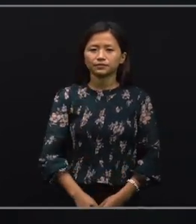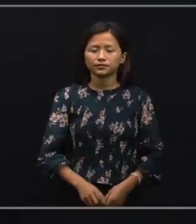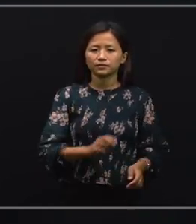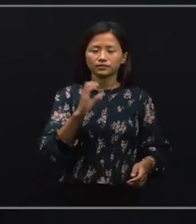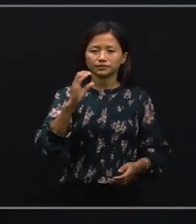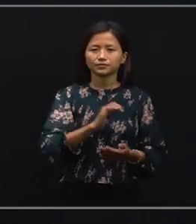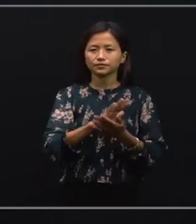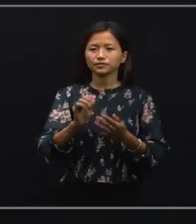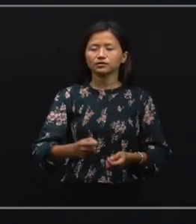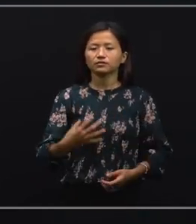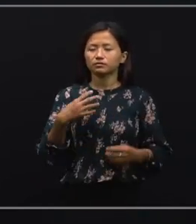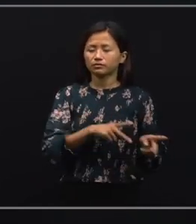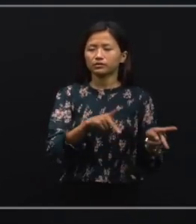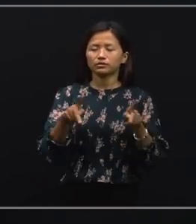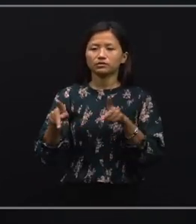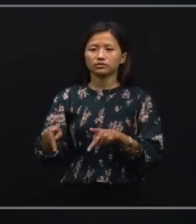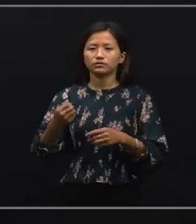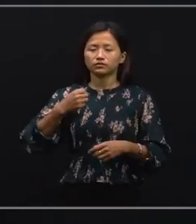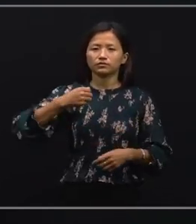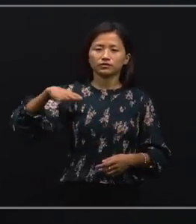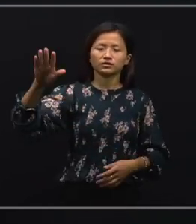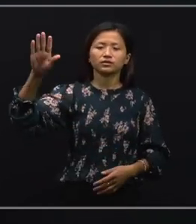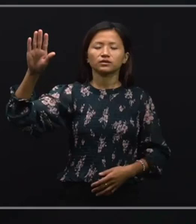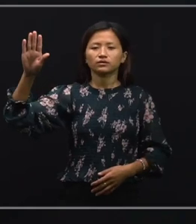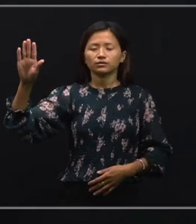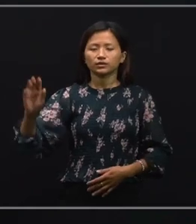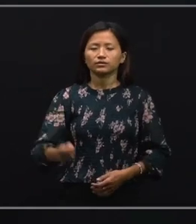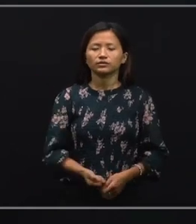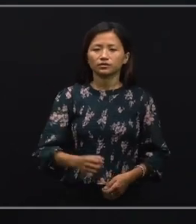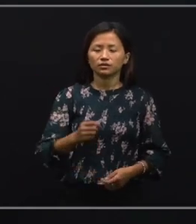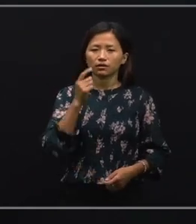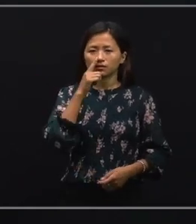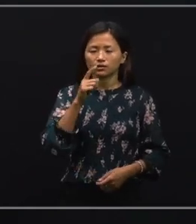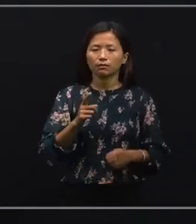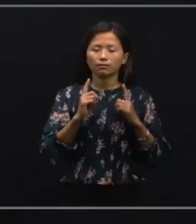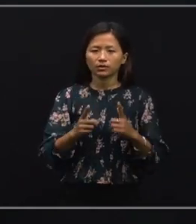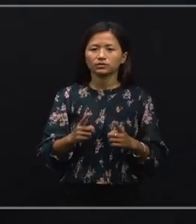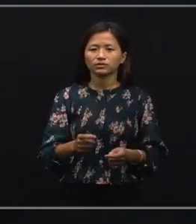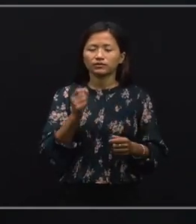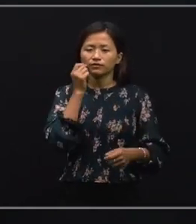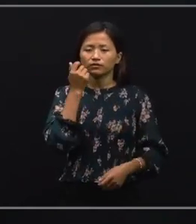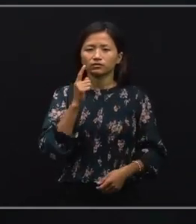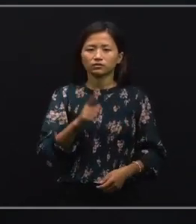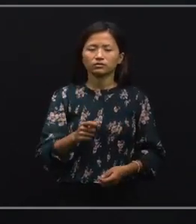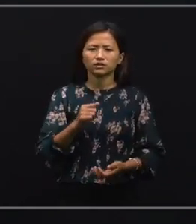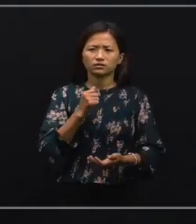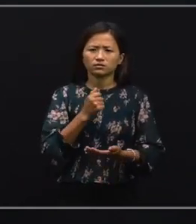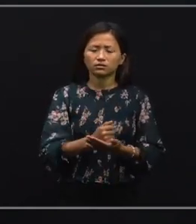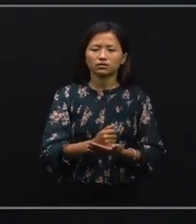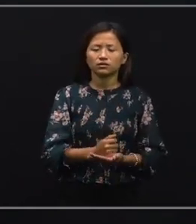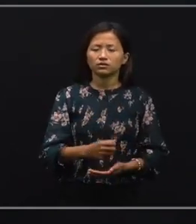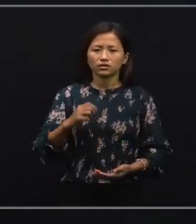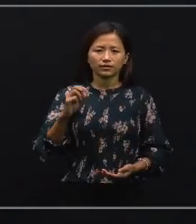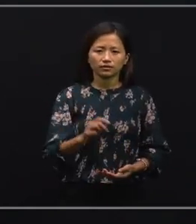be planning to flee with the girl, but he might have found that the father was so stern and so stubborn in